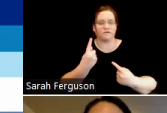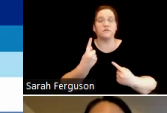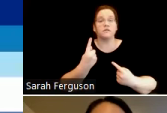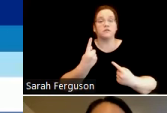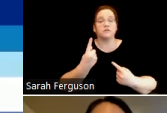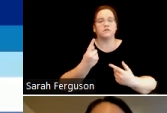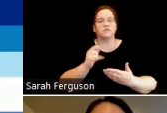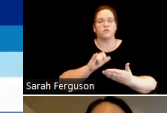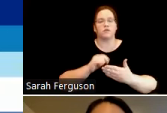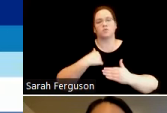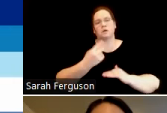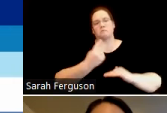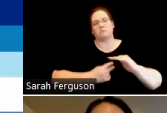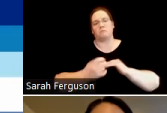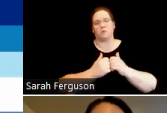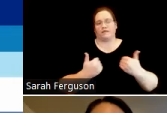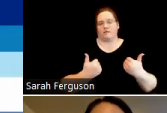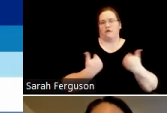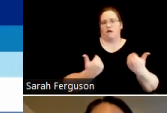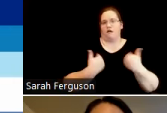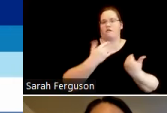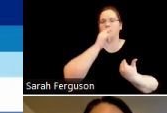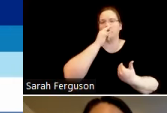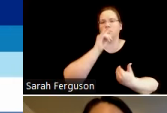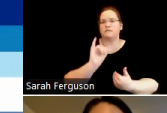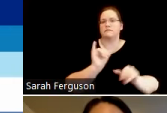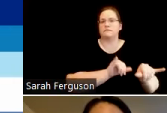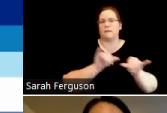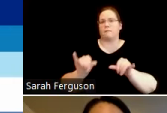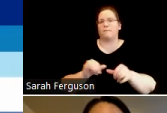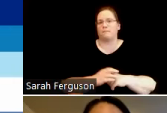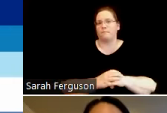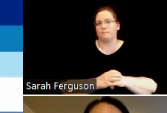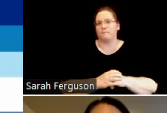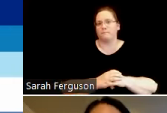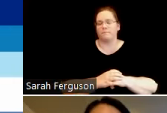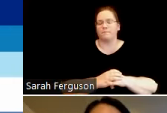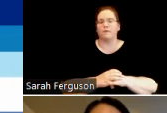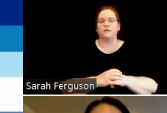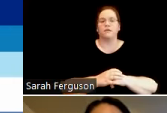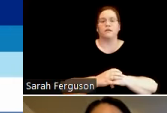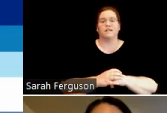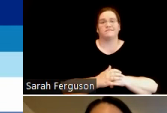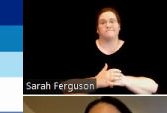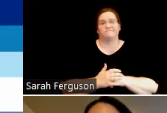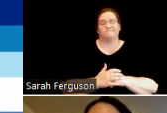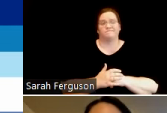is really what we anticipate in the youngest kids. So that there's just different